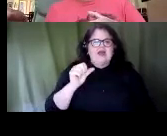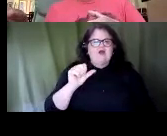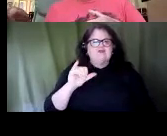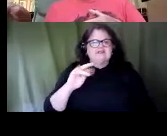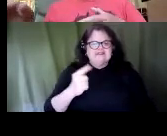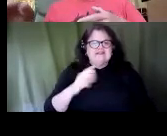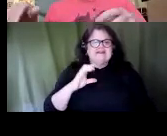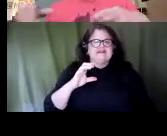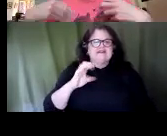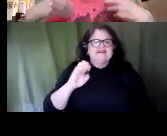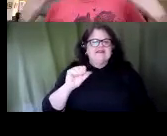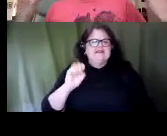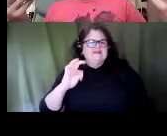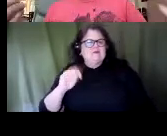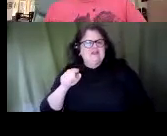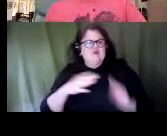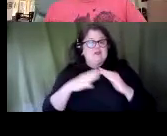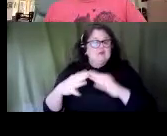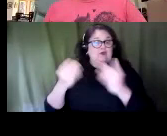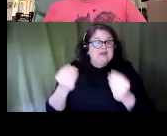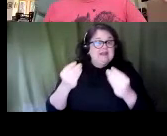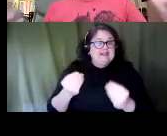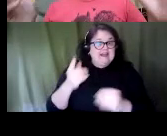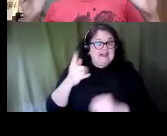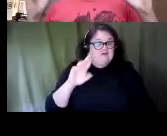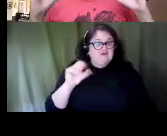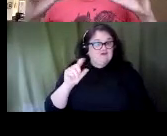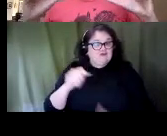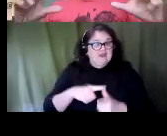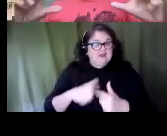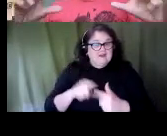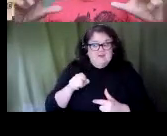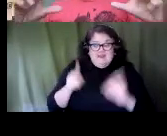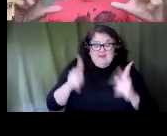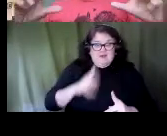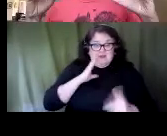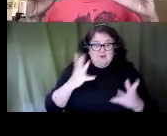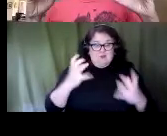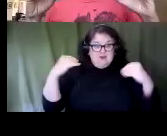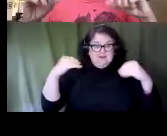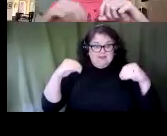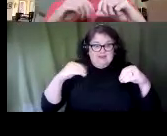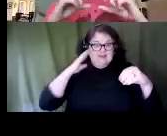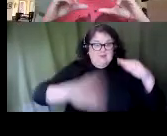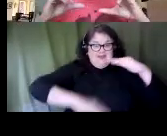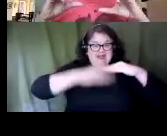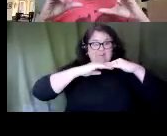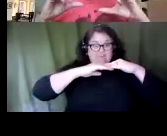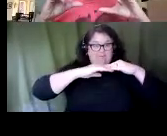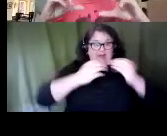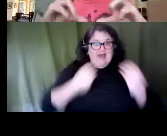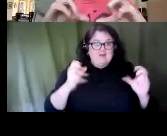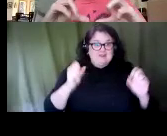trust. Then when the homeowner wants to go sell their home, there's going to be a cap on how much they could sell it for, or there might even